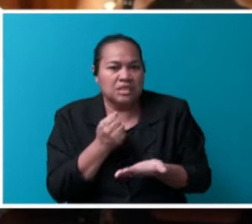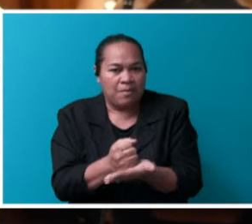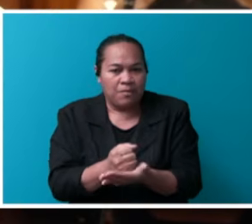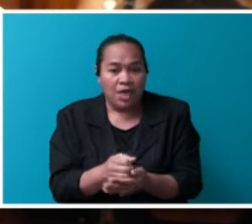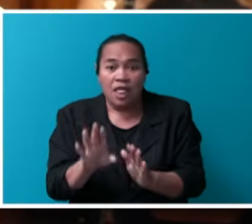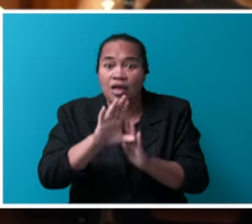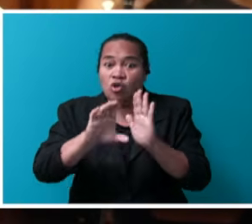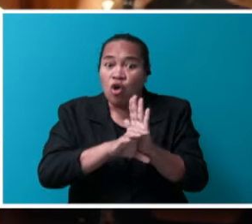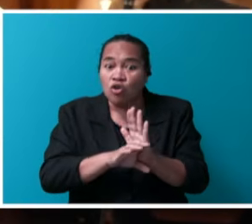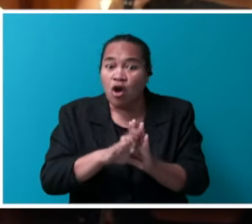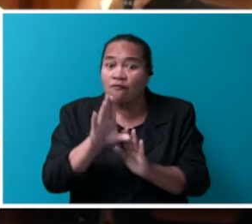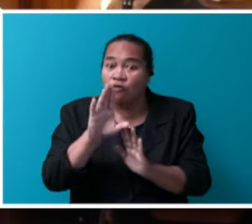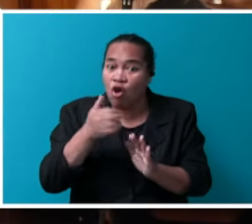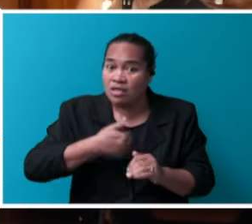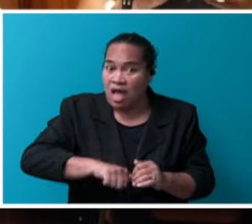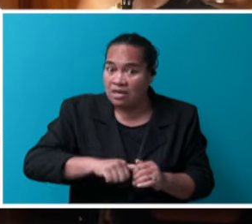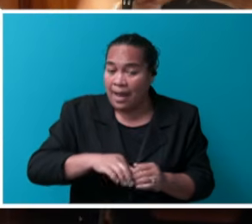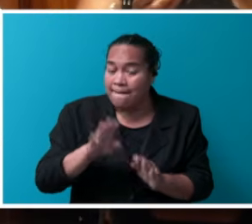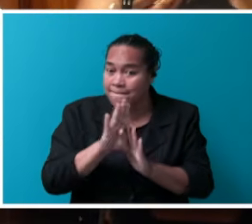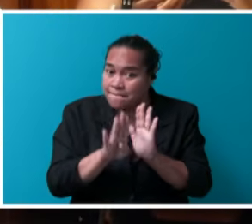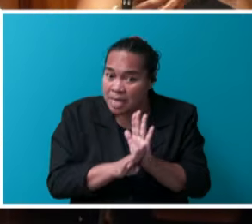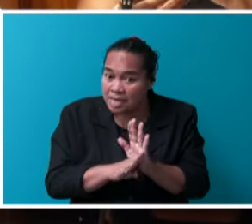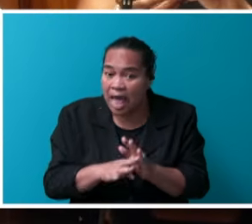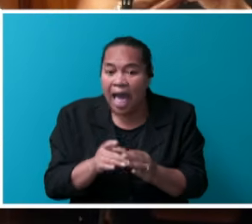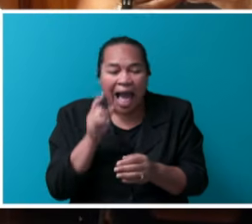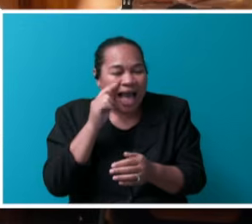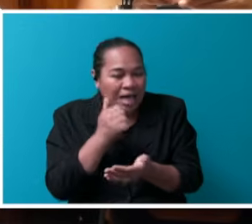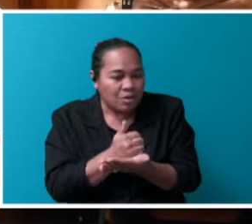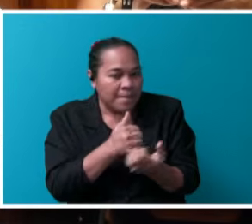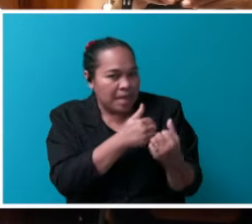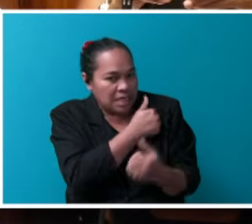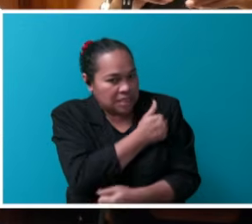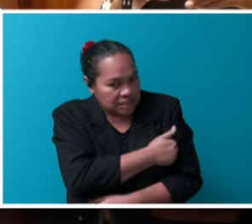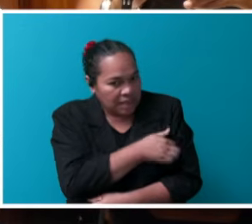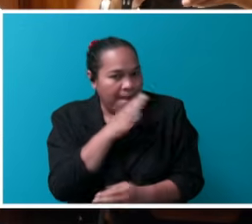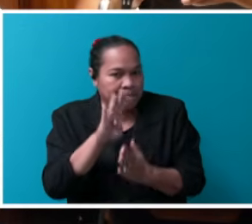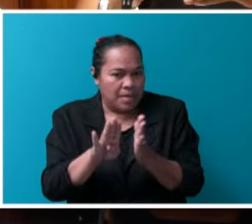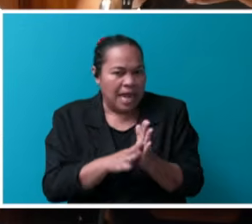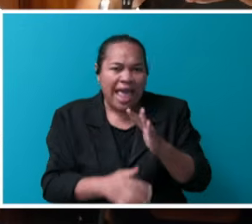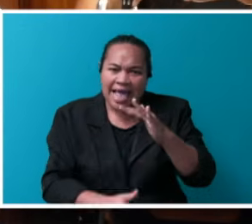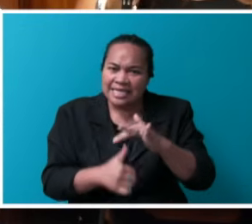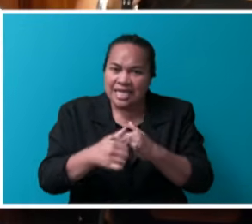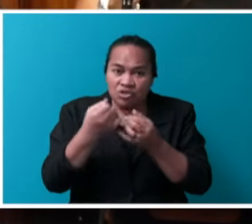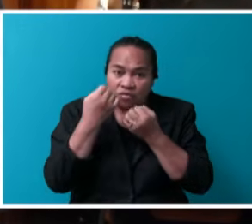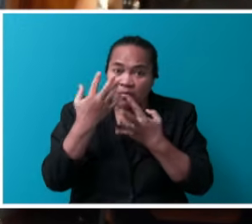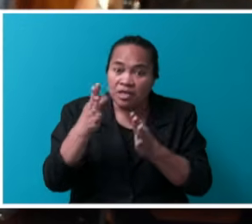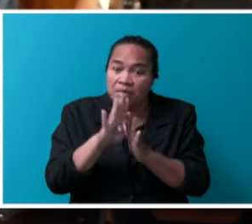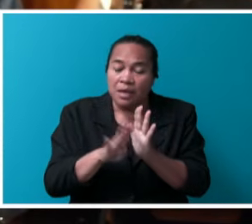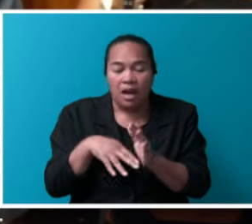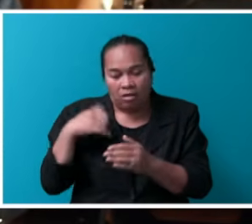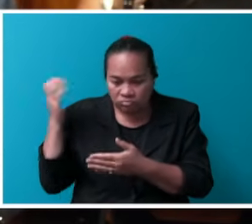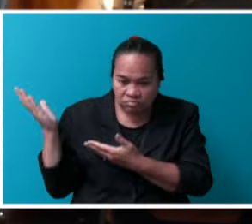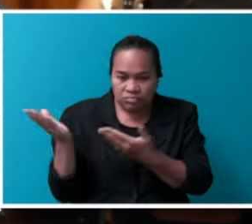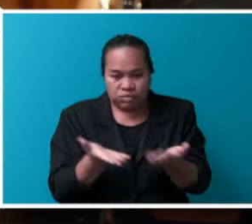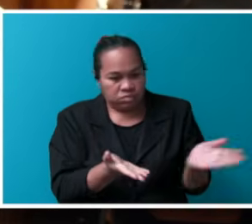Conduct Bill, Accountability and Transparency Commission Bill, and Access to Information Bill have all been brought before